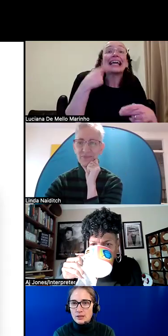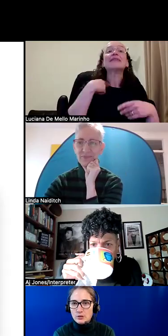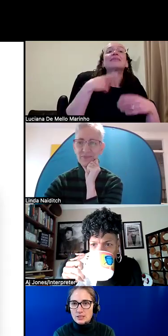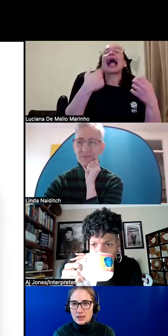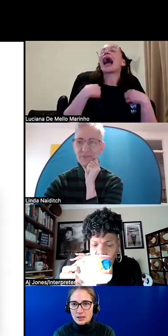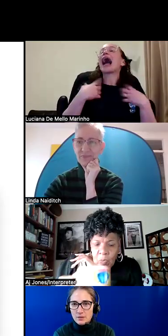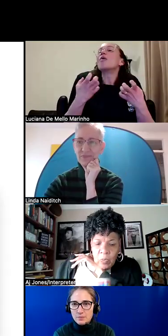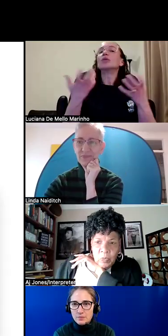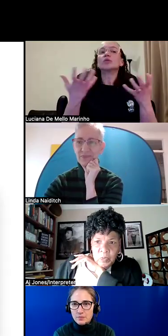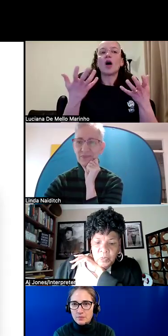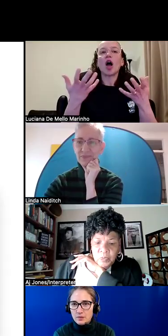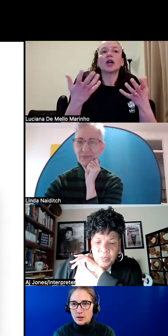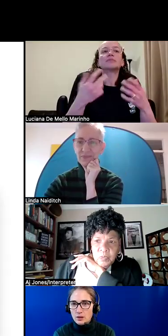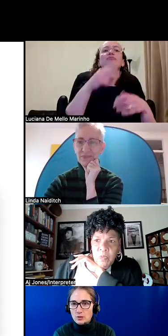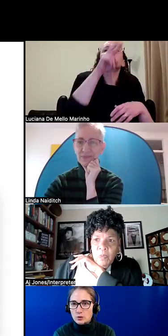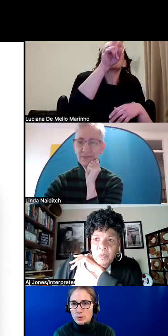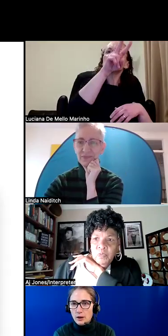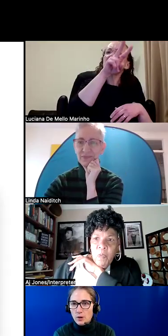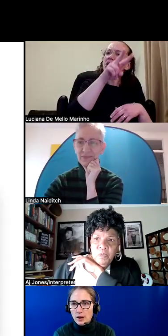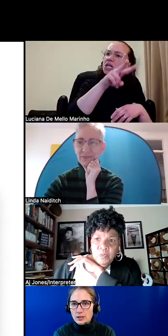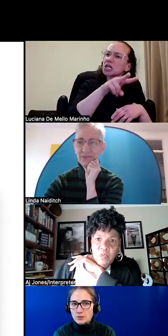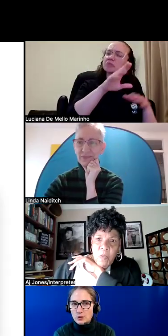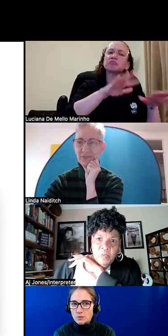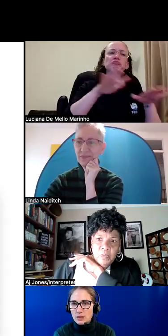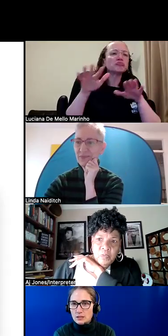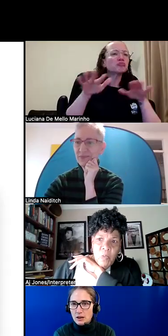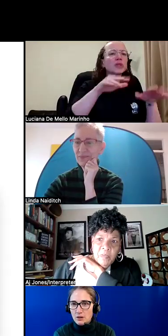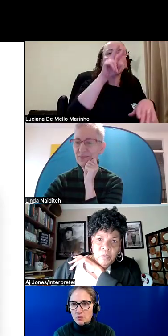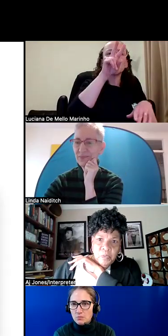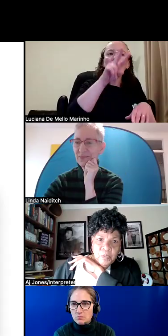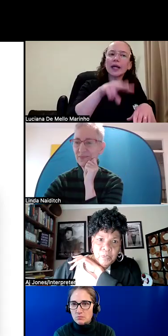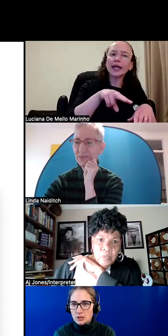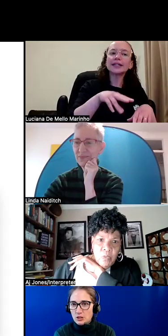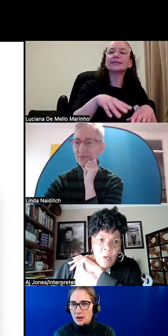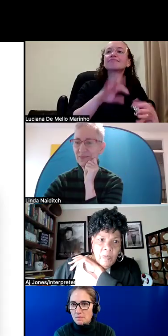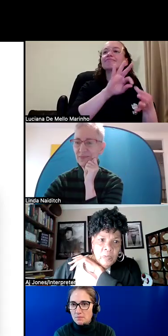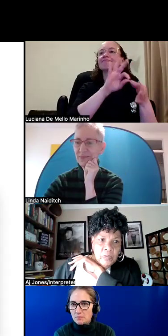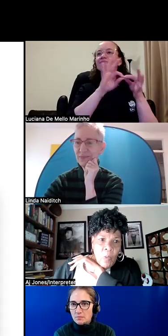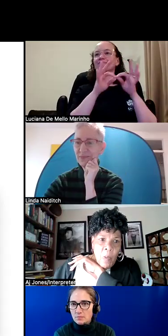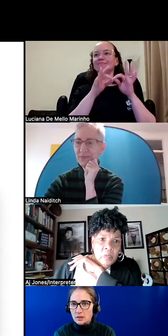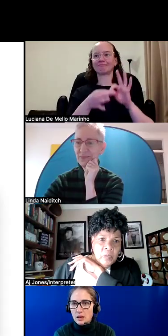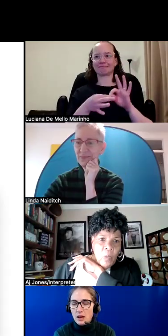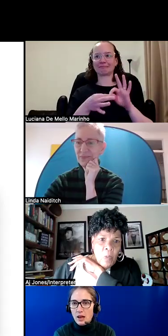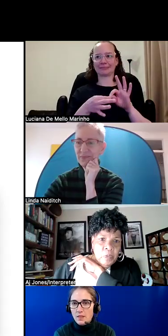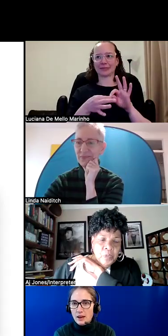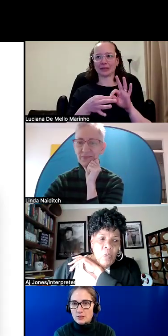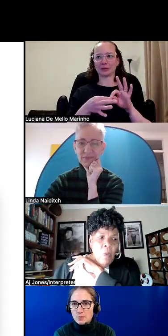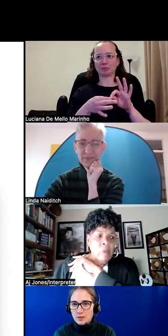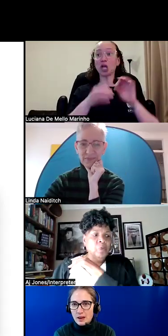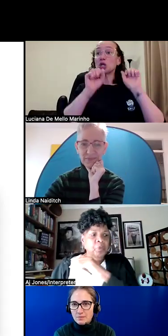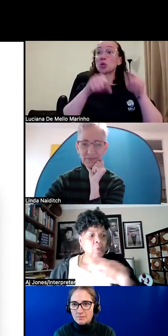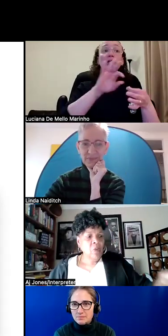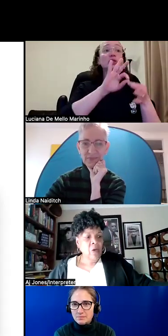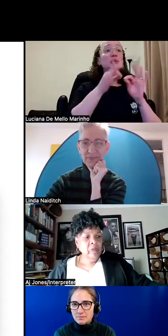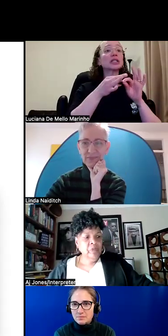Okay, so Contessa. So what I want is for you to read the scenario, take your time, and then interpret